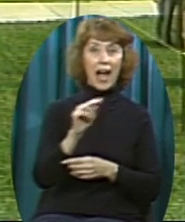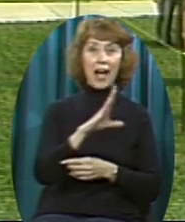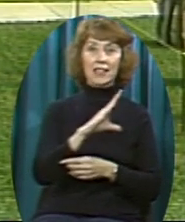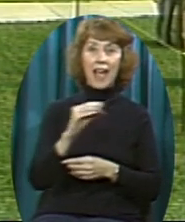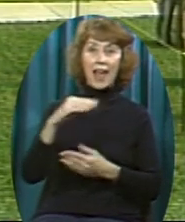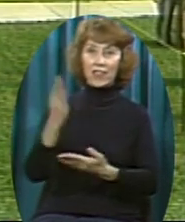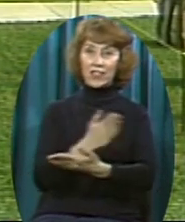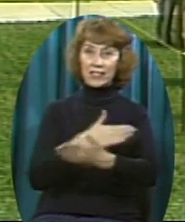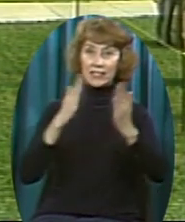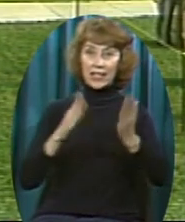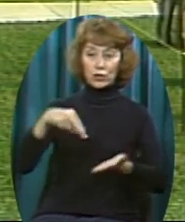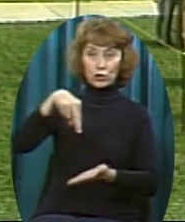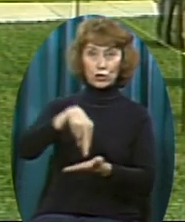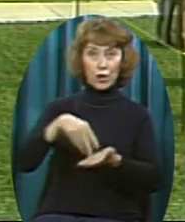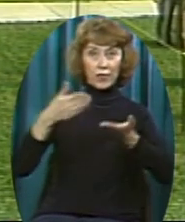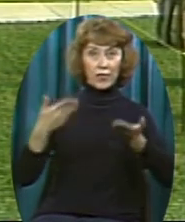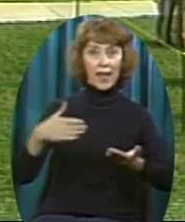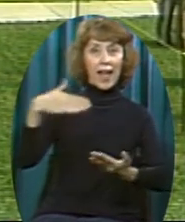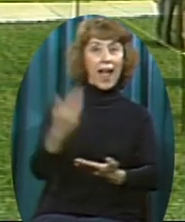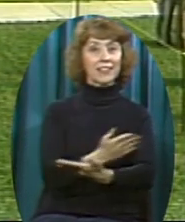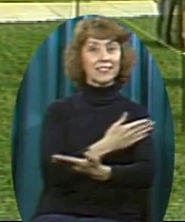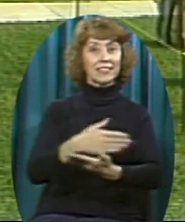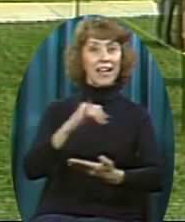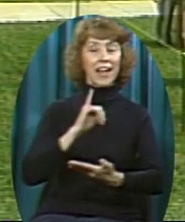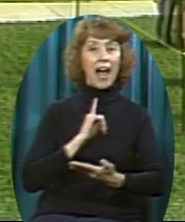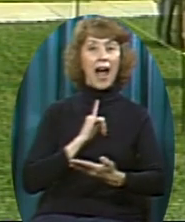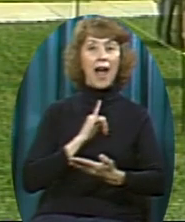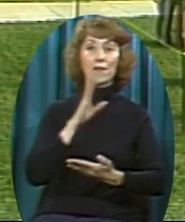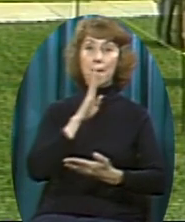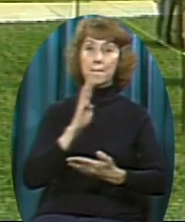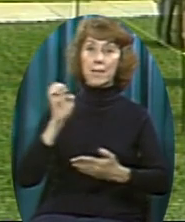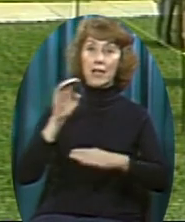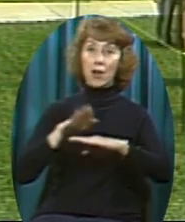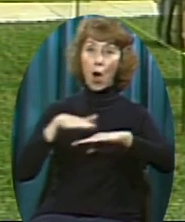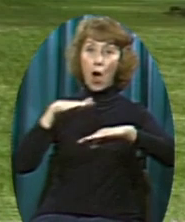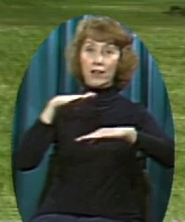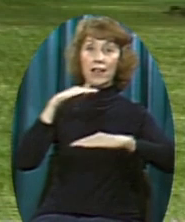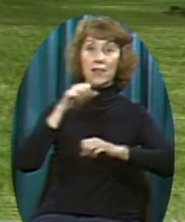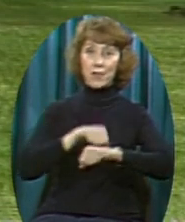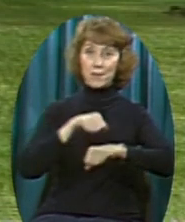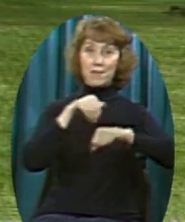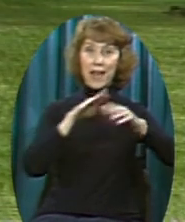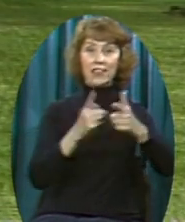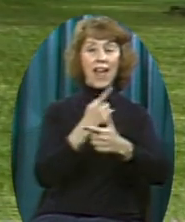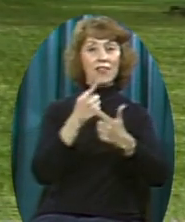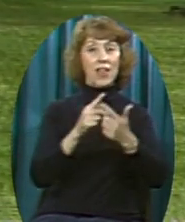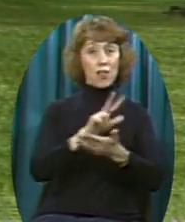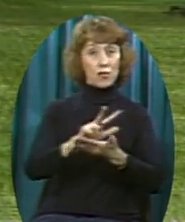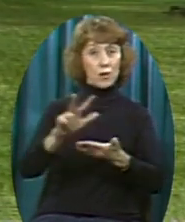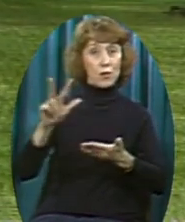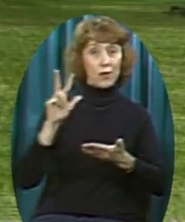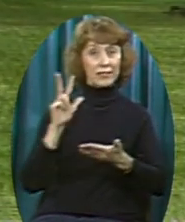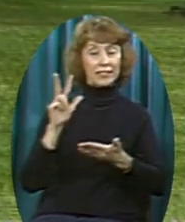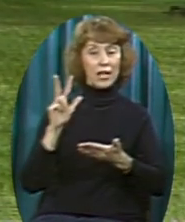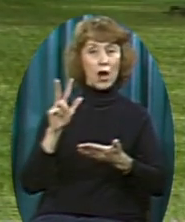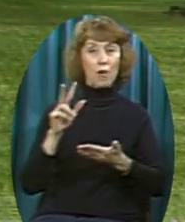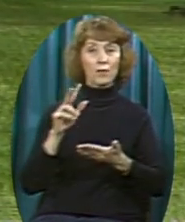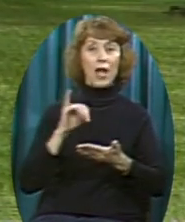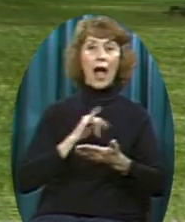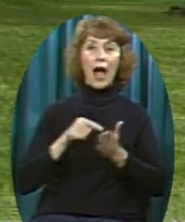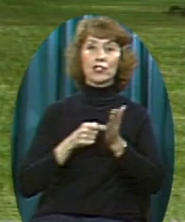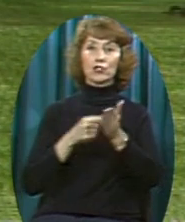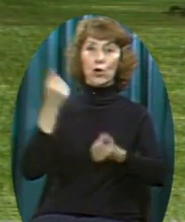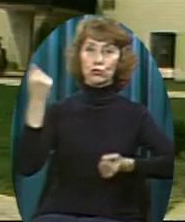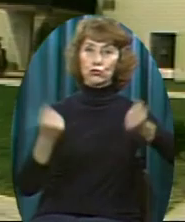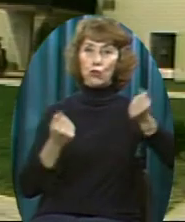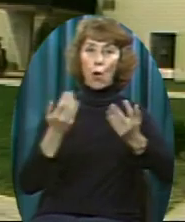of that plat of property and sang, "I've Been on the Mountain." And then 3 weeks ago, I took you on a drive around Liberty